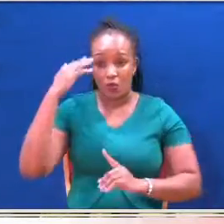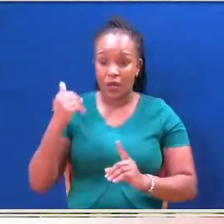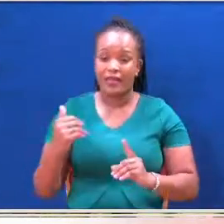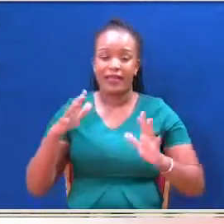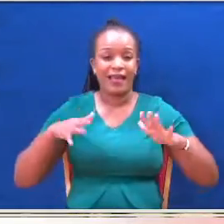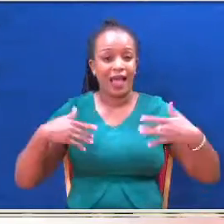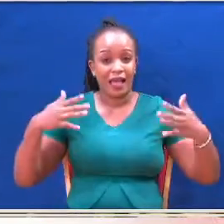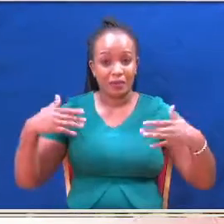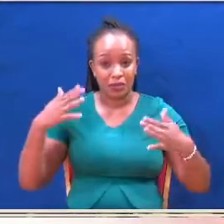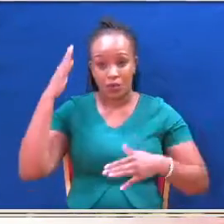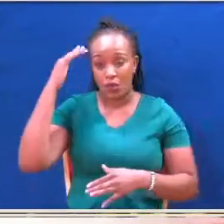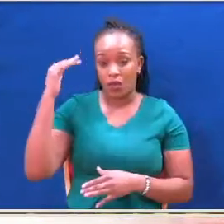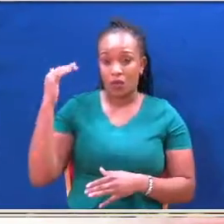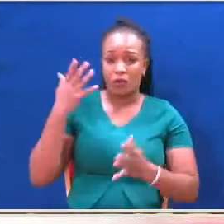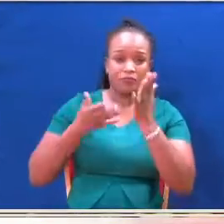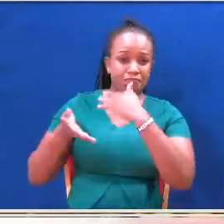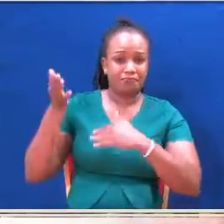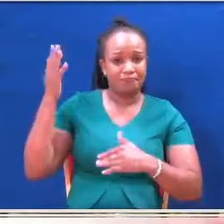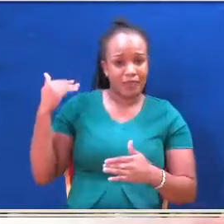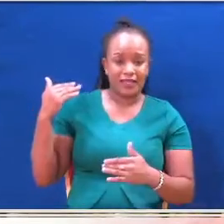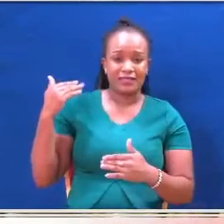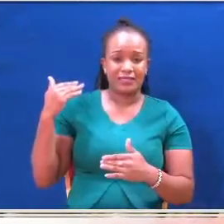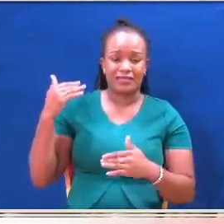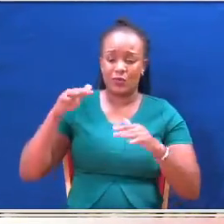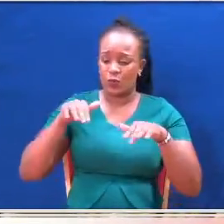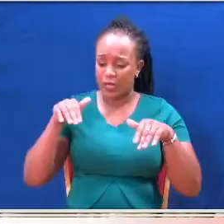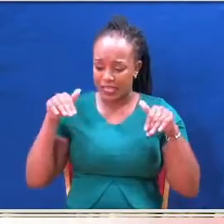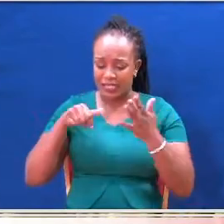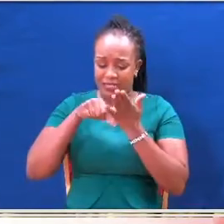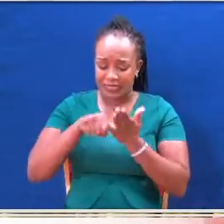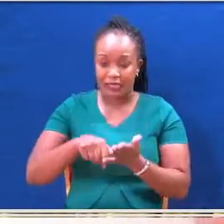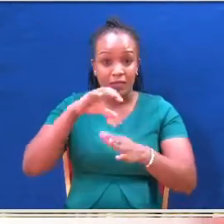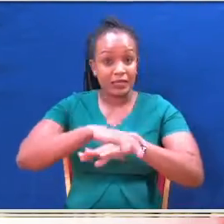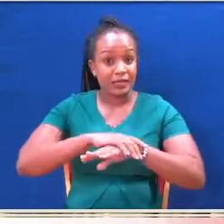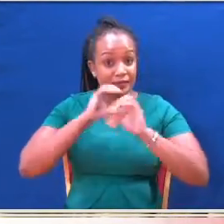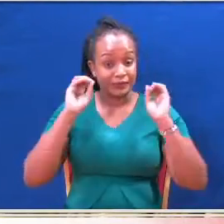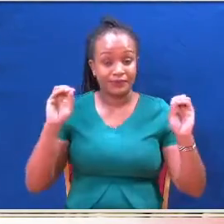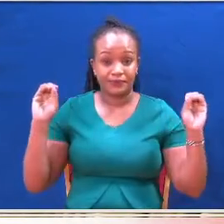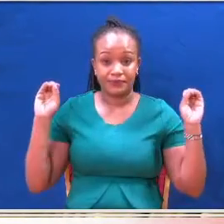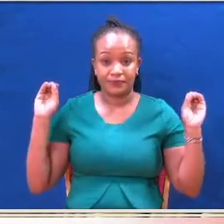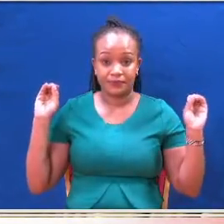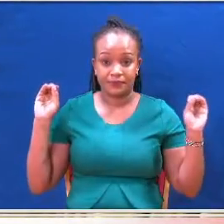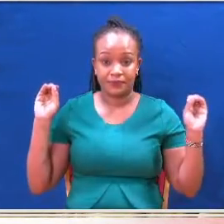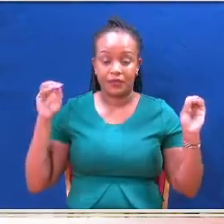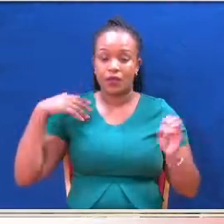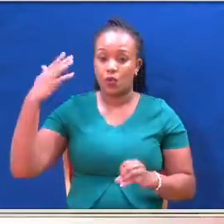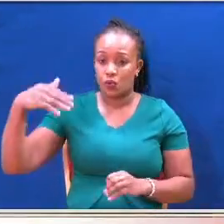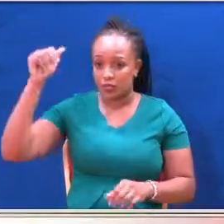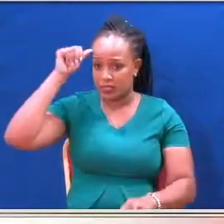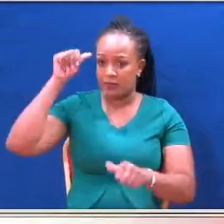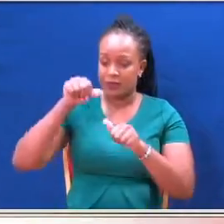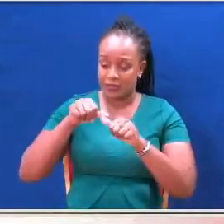that decades ago seemed like a far-fetched dream, but one that will live long in their memories. Having